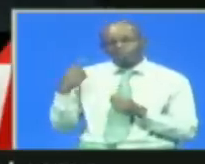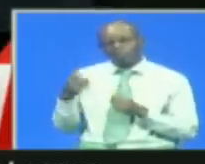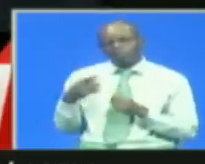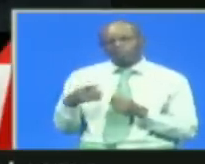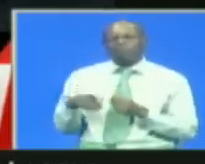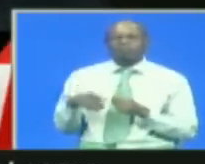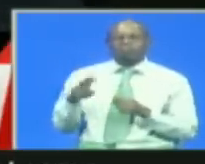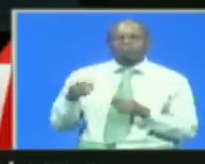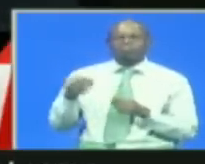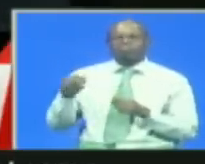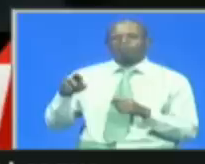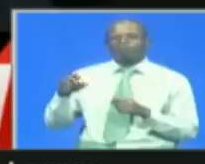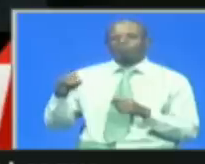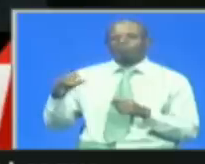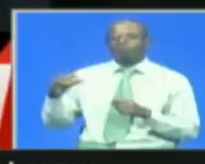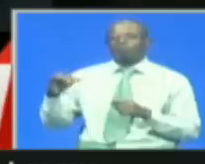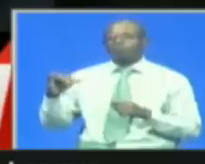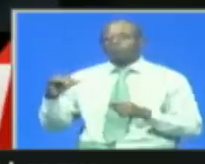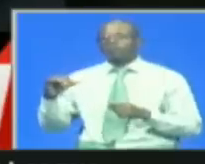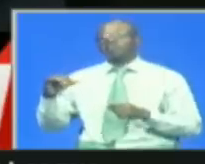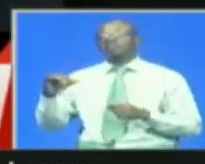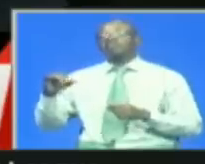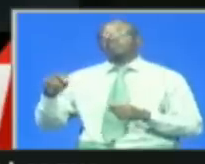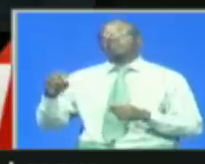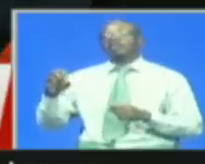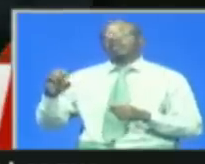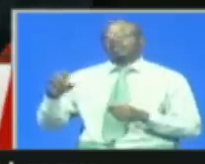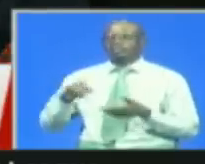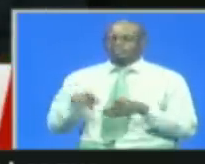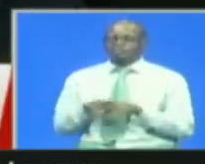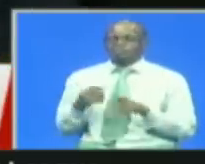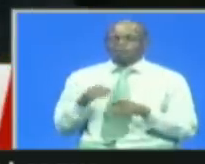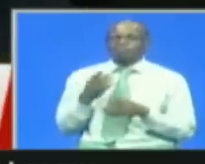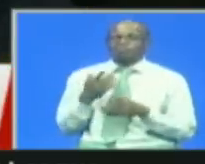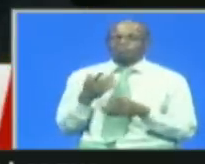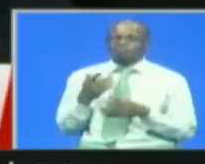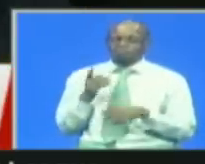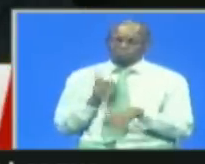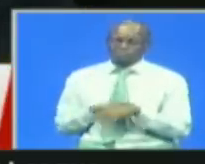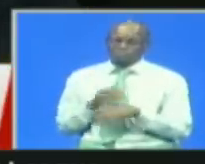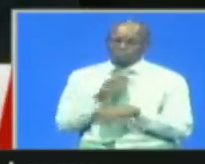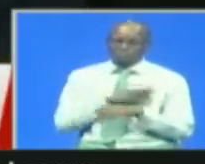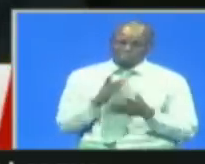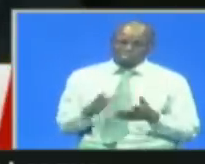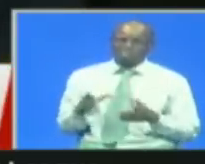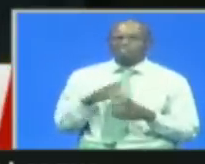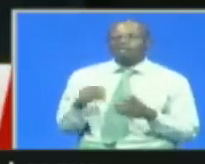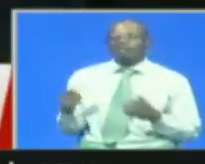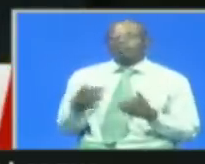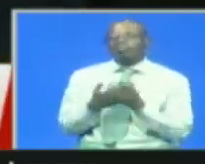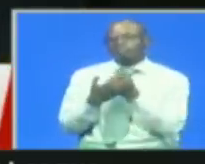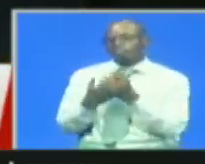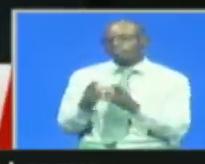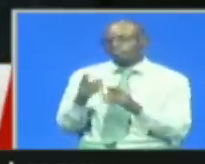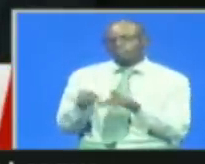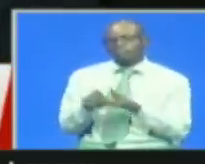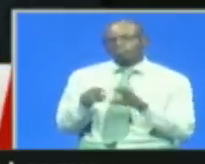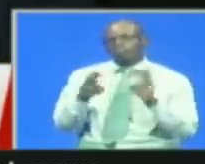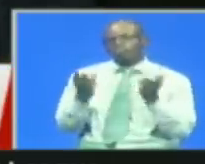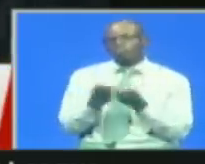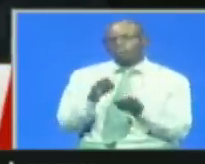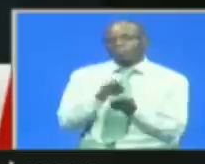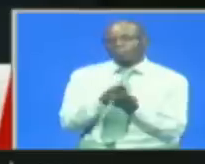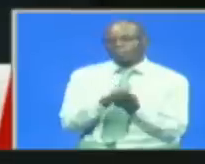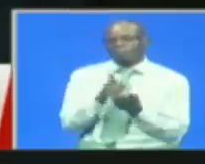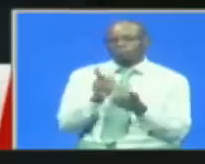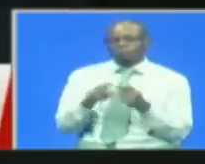get rid of these informal settlements. And that's why we are happy when we get partners like the World Bank coming forward to support us through